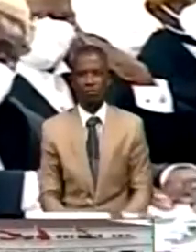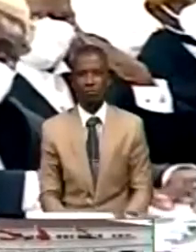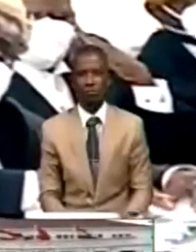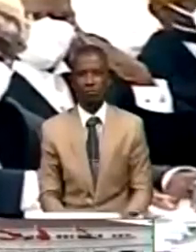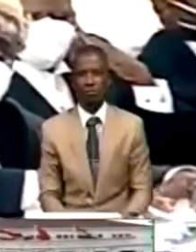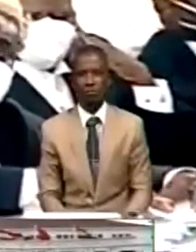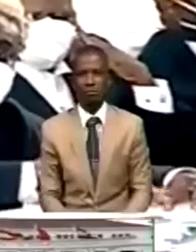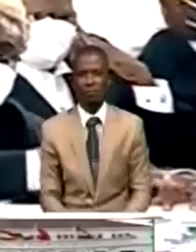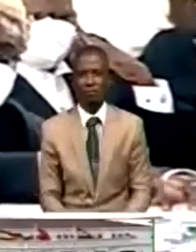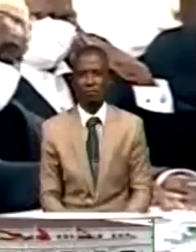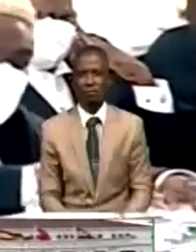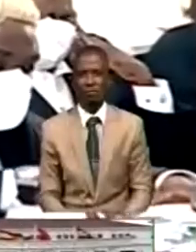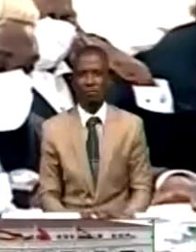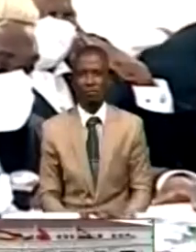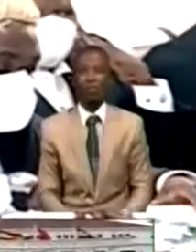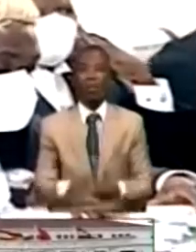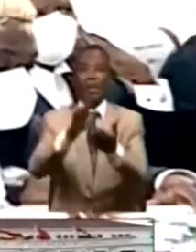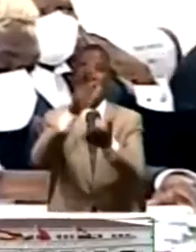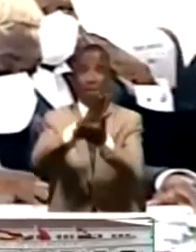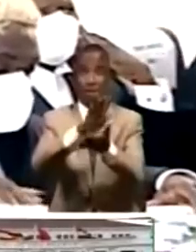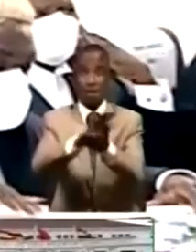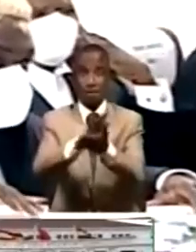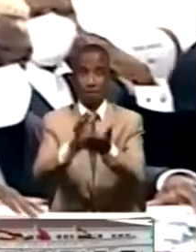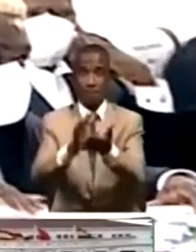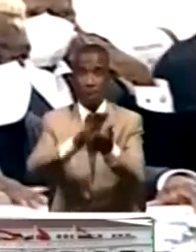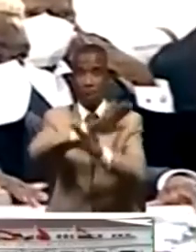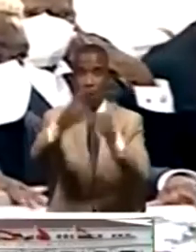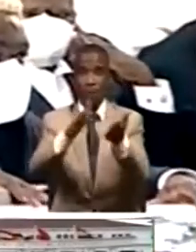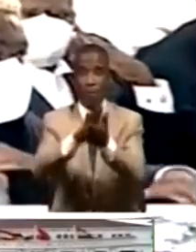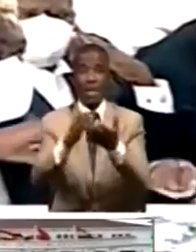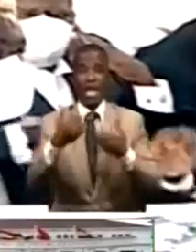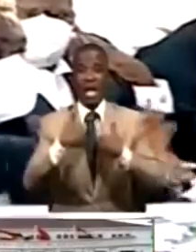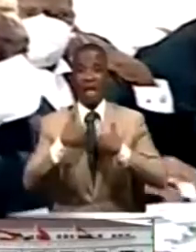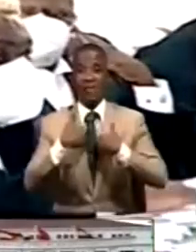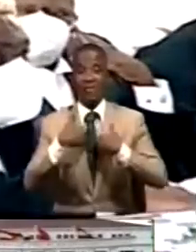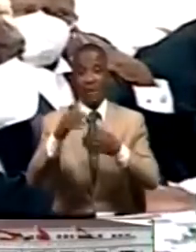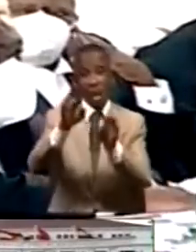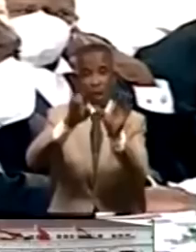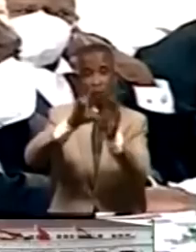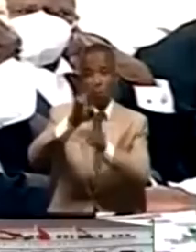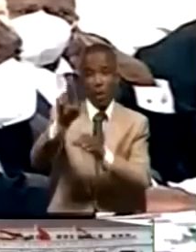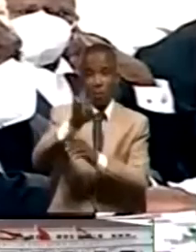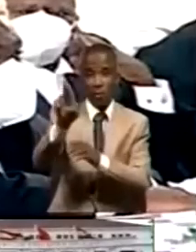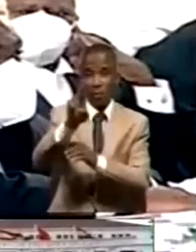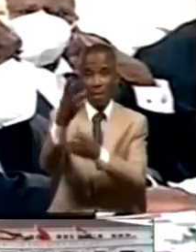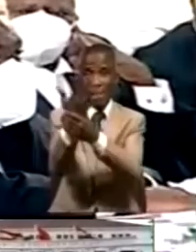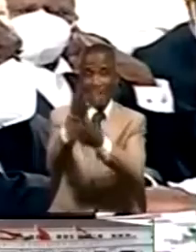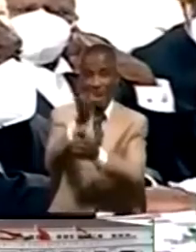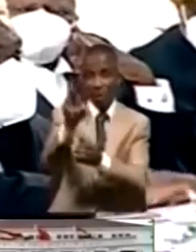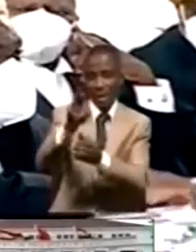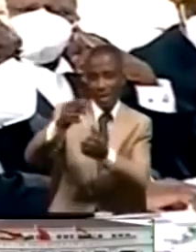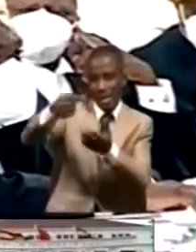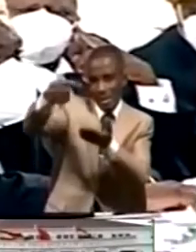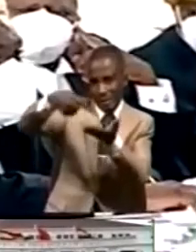the forms that you have before you, you know, on the right side, where they sign, there's a column